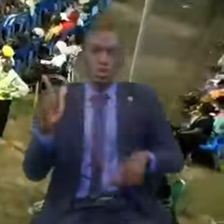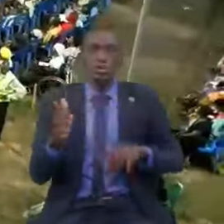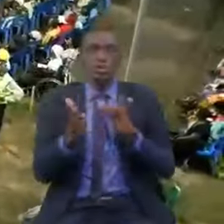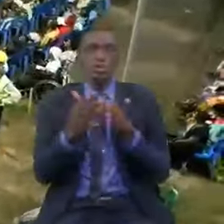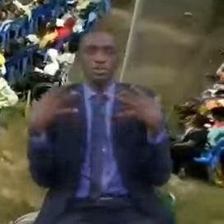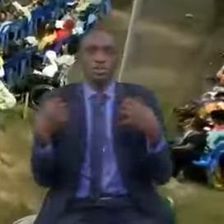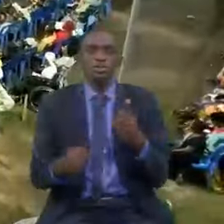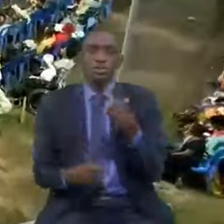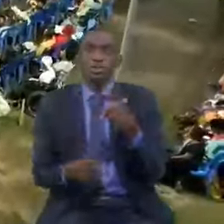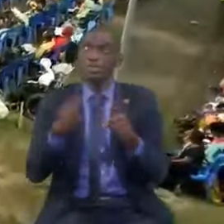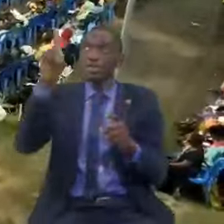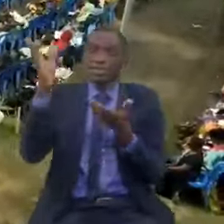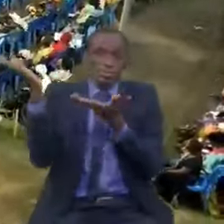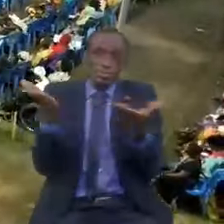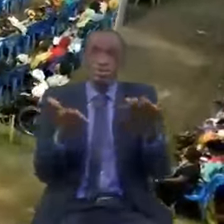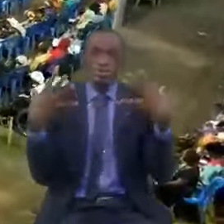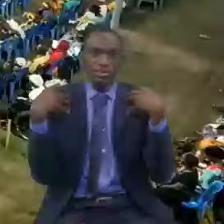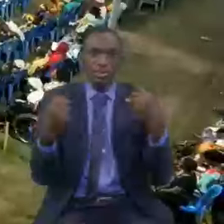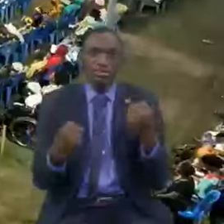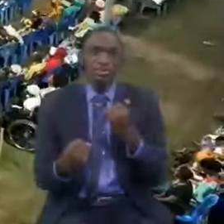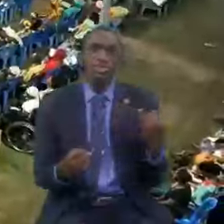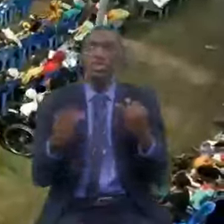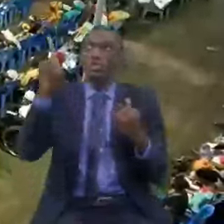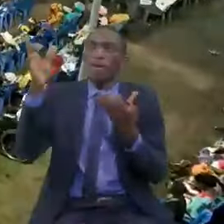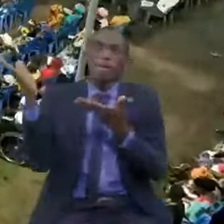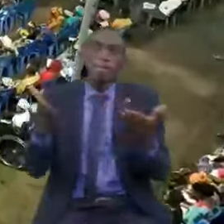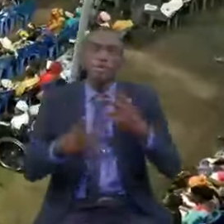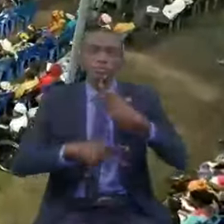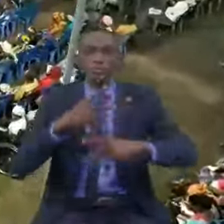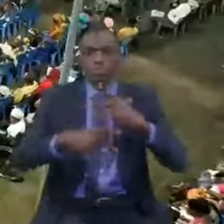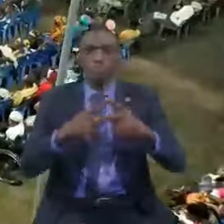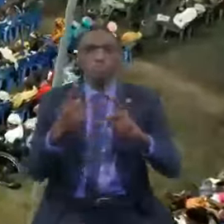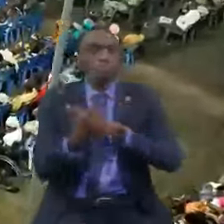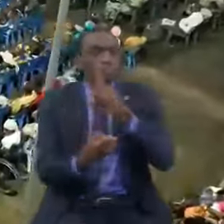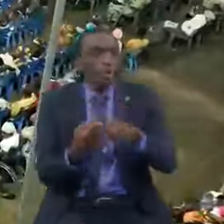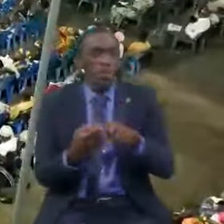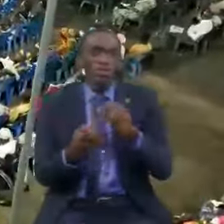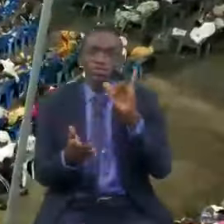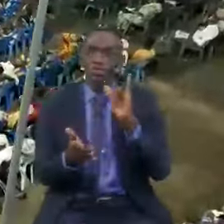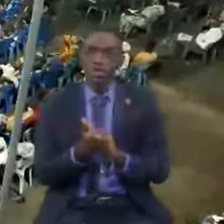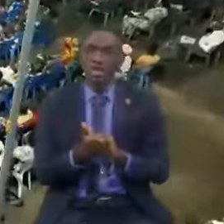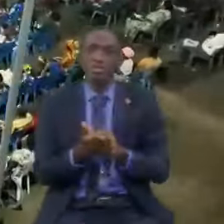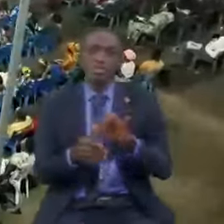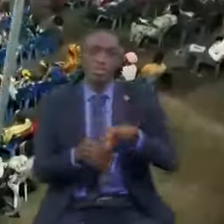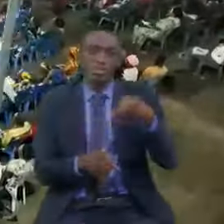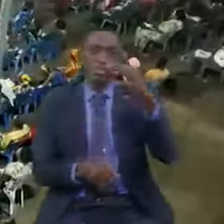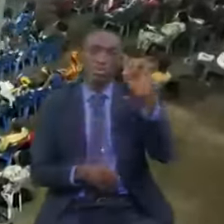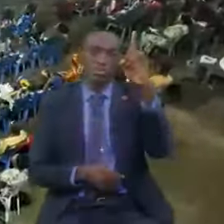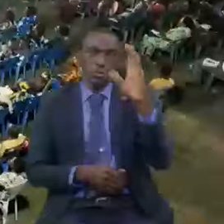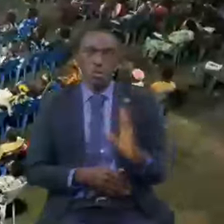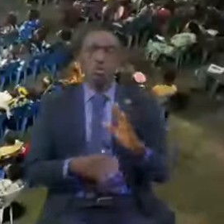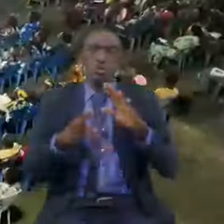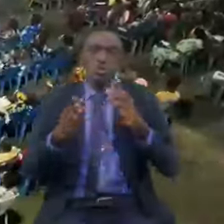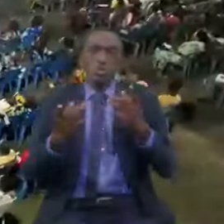healing. It brings progress when that Spirit of God comes upon